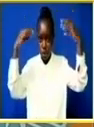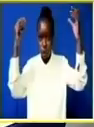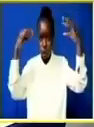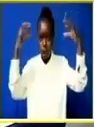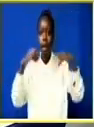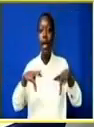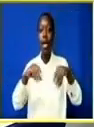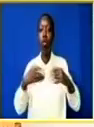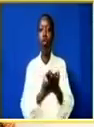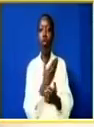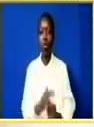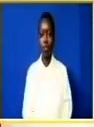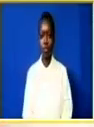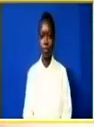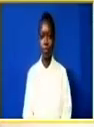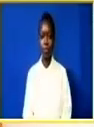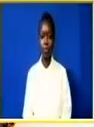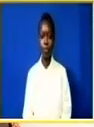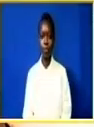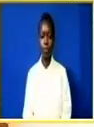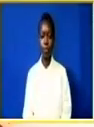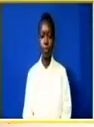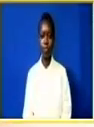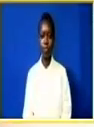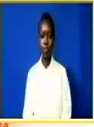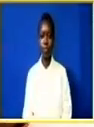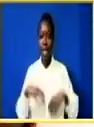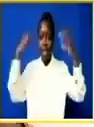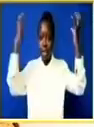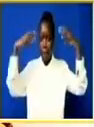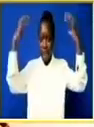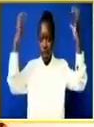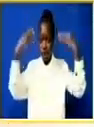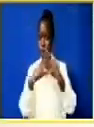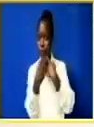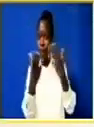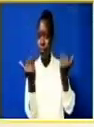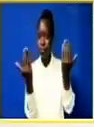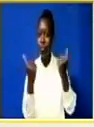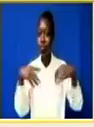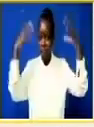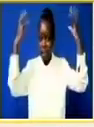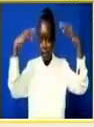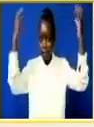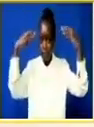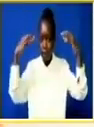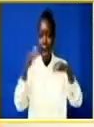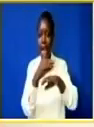Real erosion. Gully erosion. Yes. Splash, say it with me. Splash erosion.